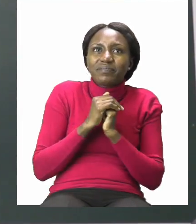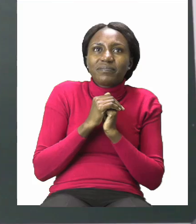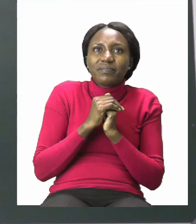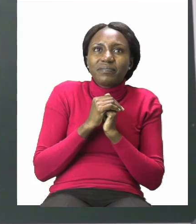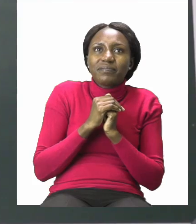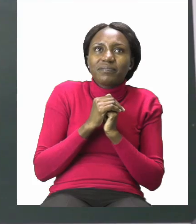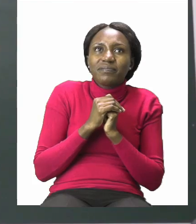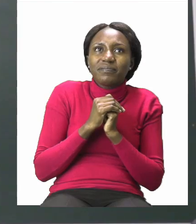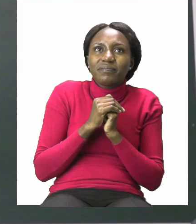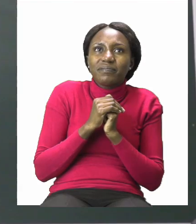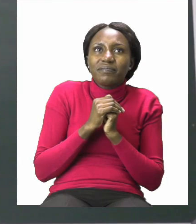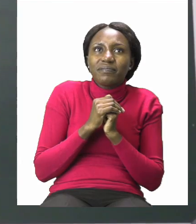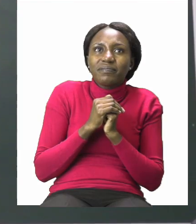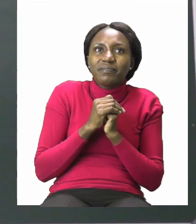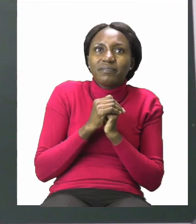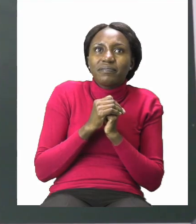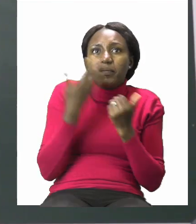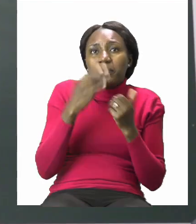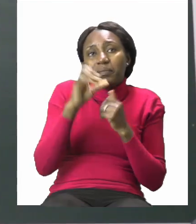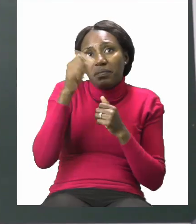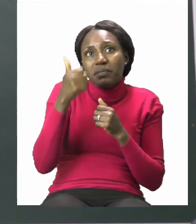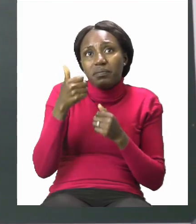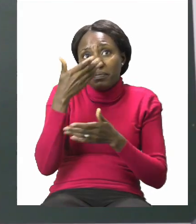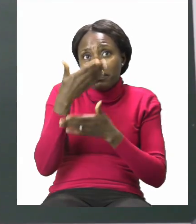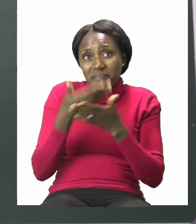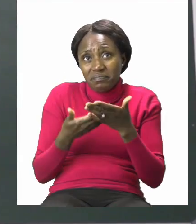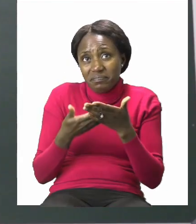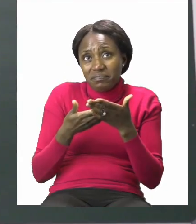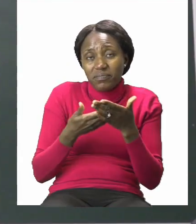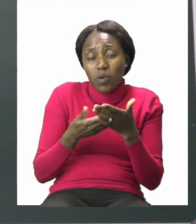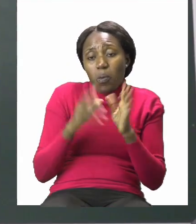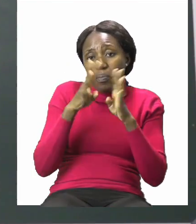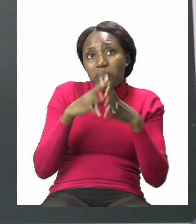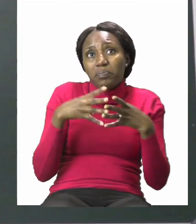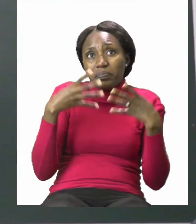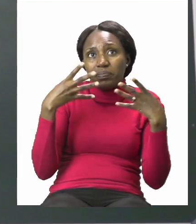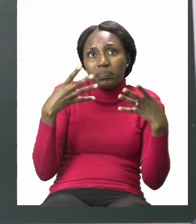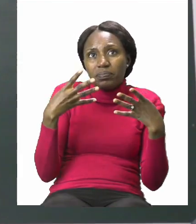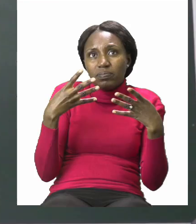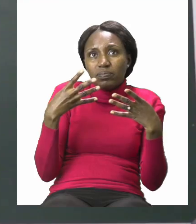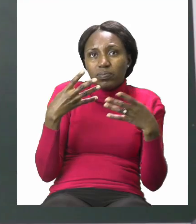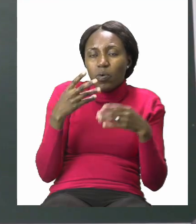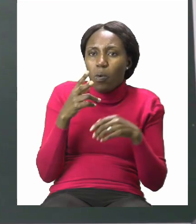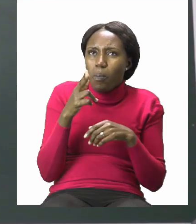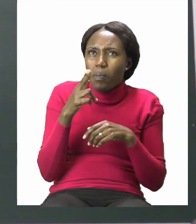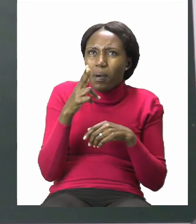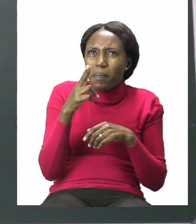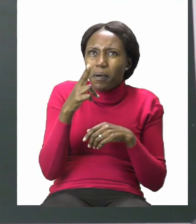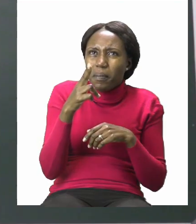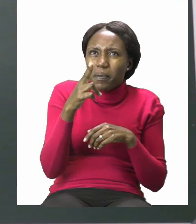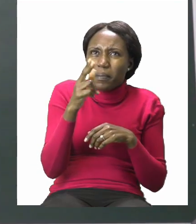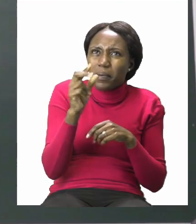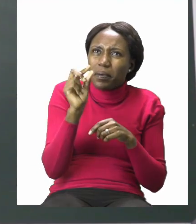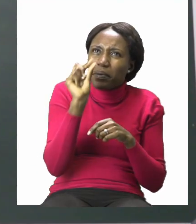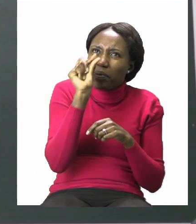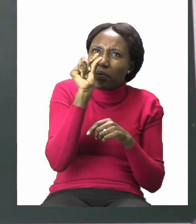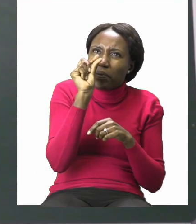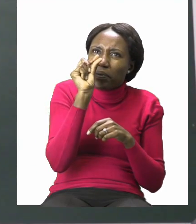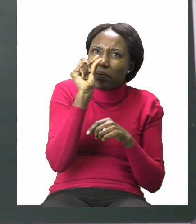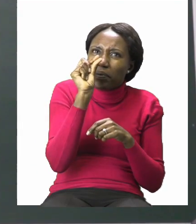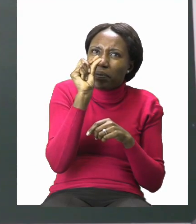going to use another paper or even a newspaper, you need to cut them very small.